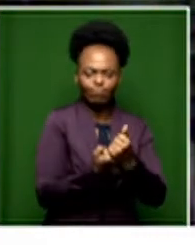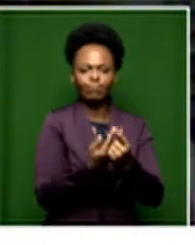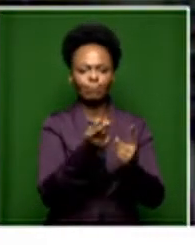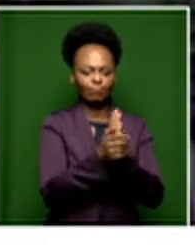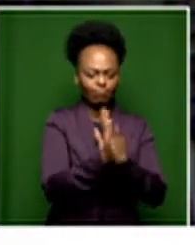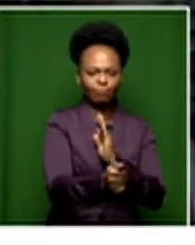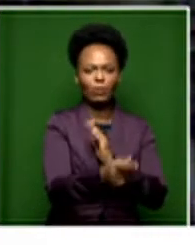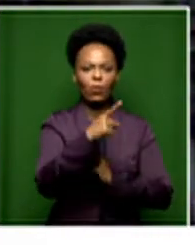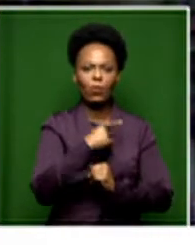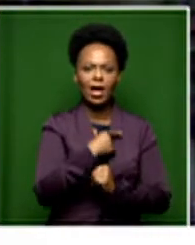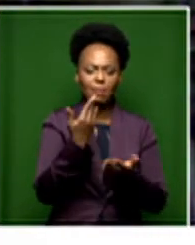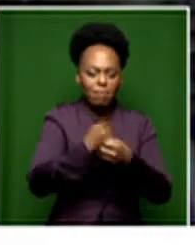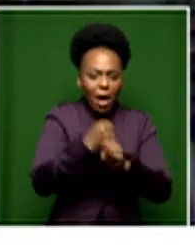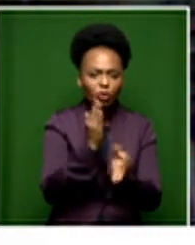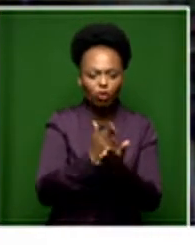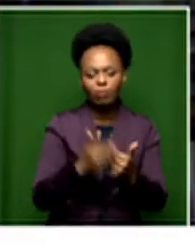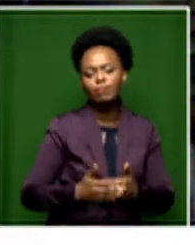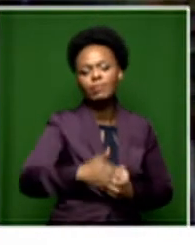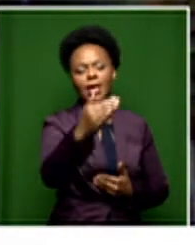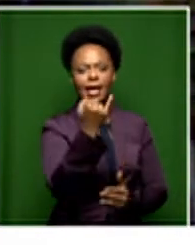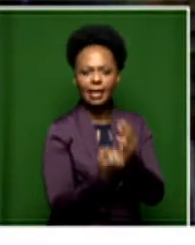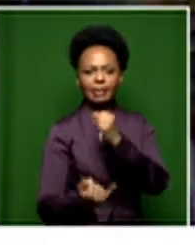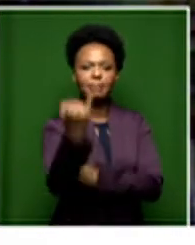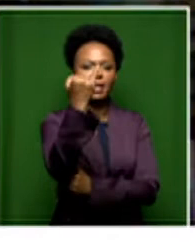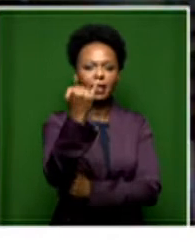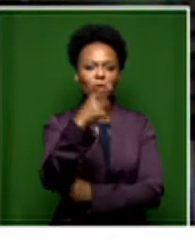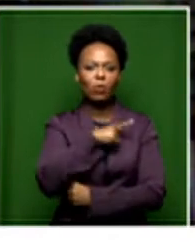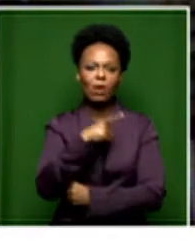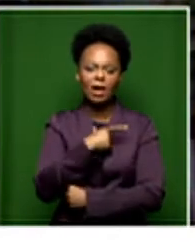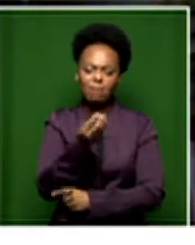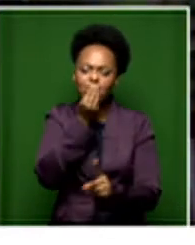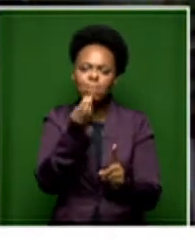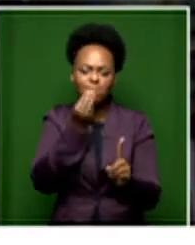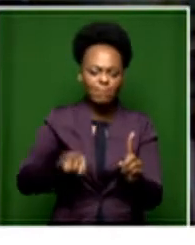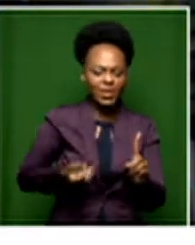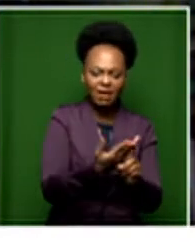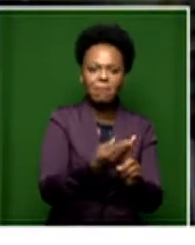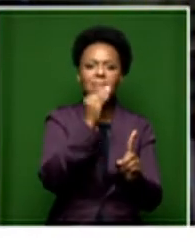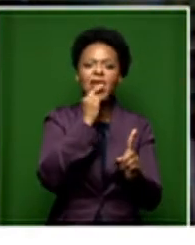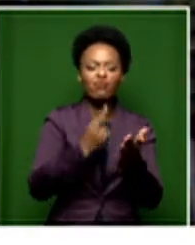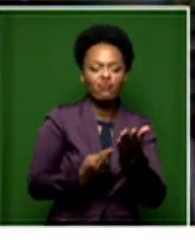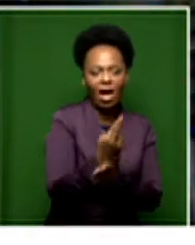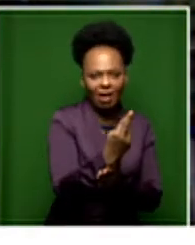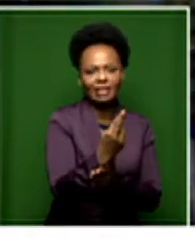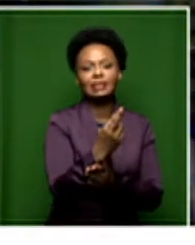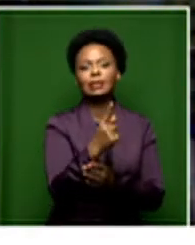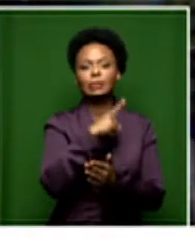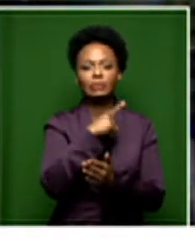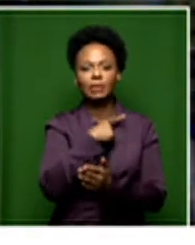dependent. Because remember, the food is literally not a privilege, it's a right. Yes. So to go beyond that and